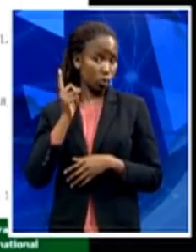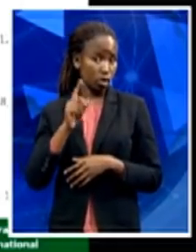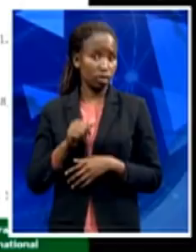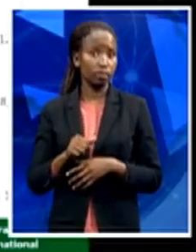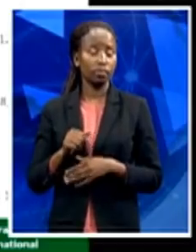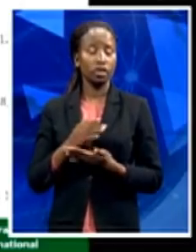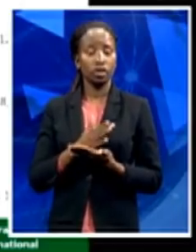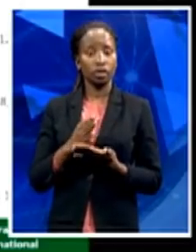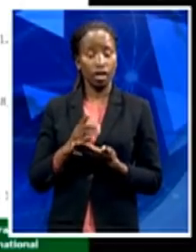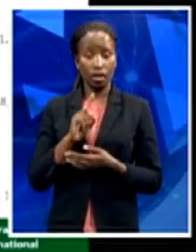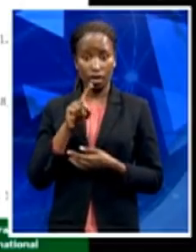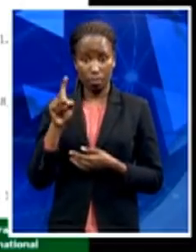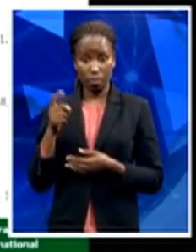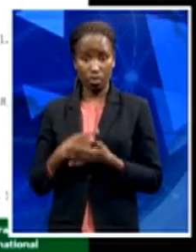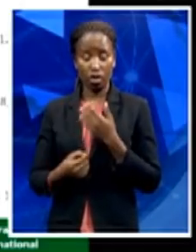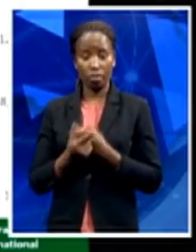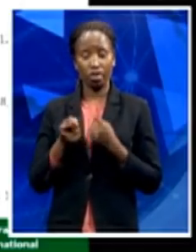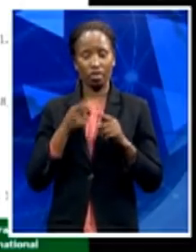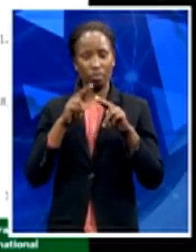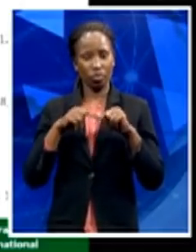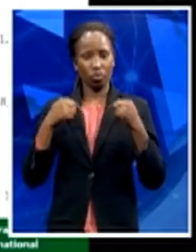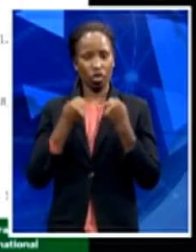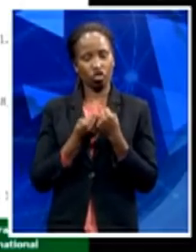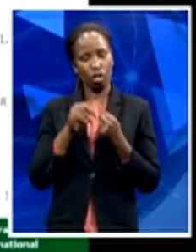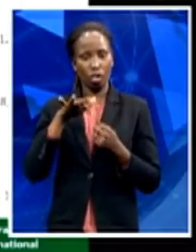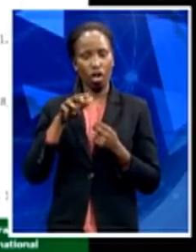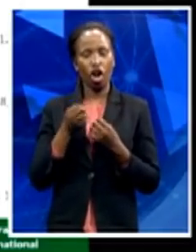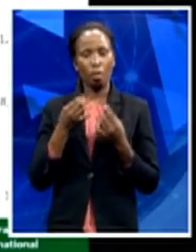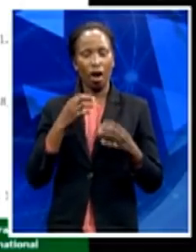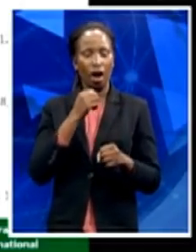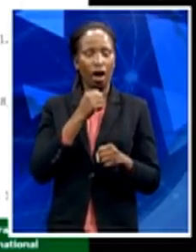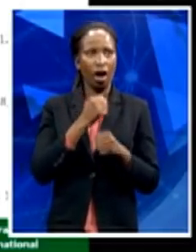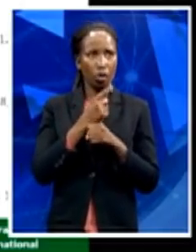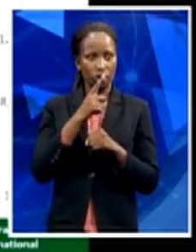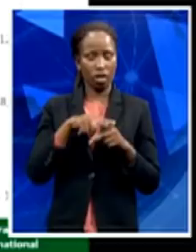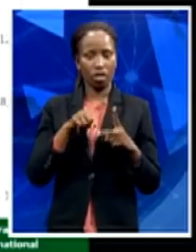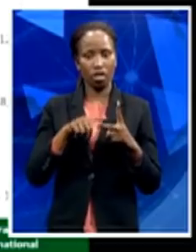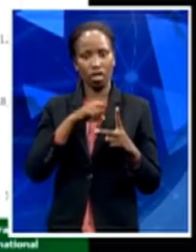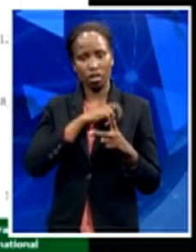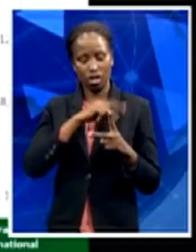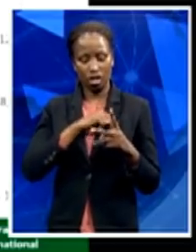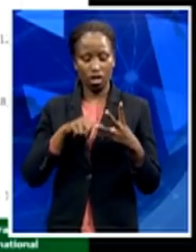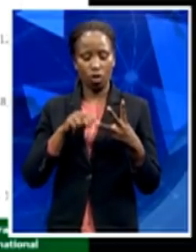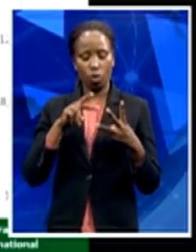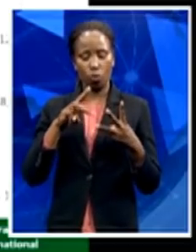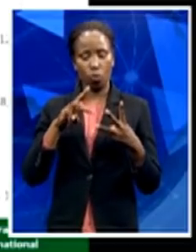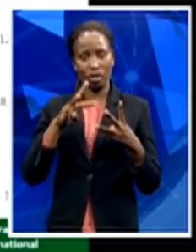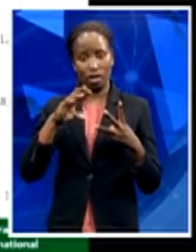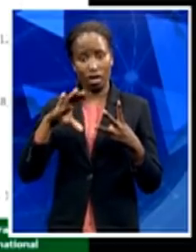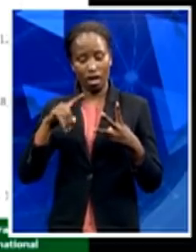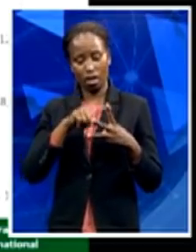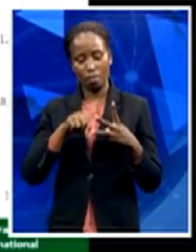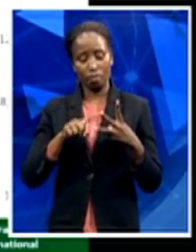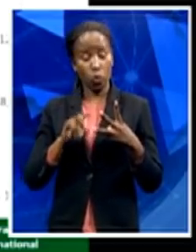average are Gauteng, KwaZulu-Natal, and Western Cape, whilst the others are trailing behind. But one